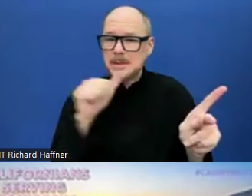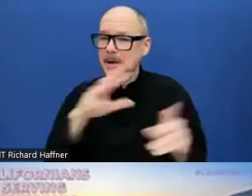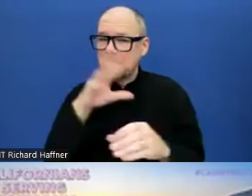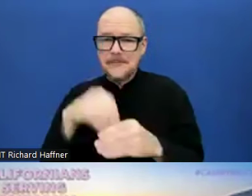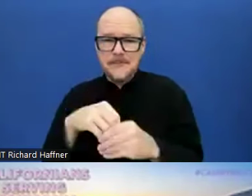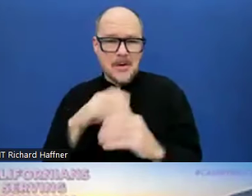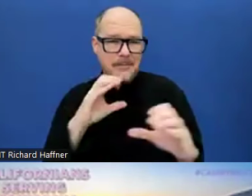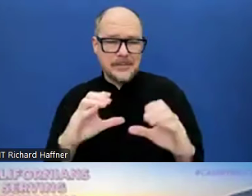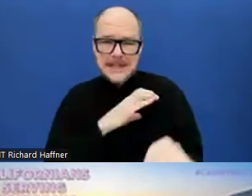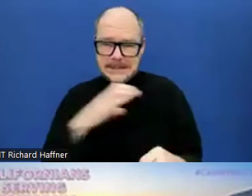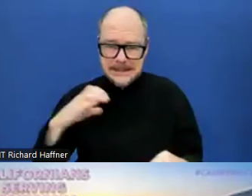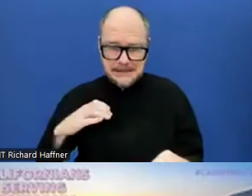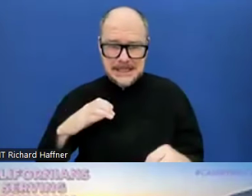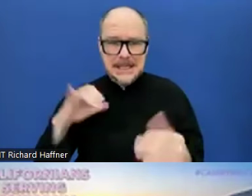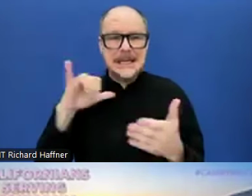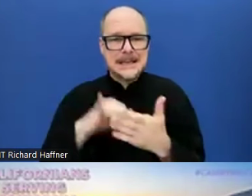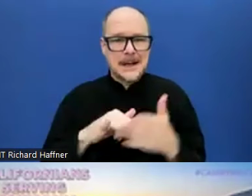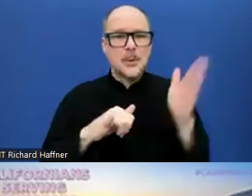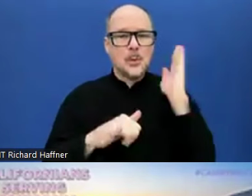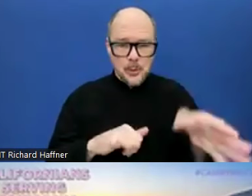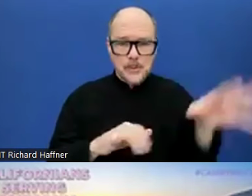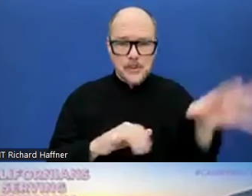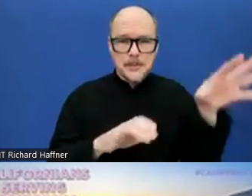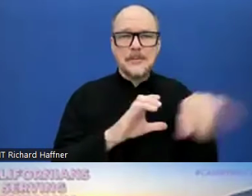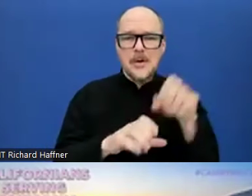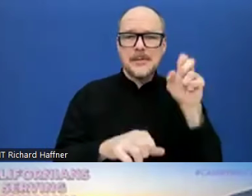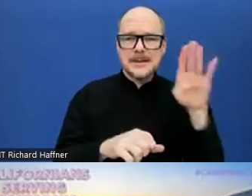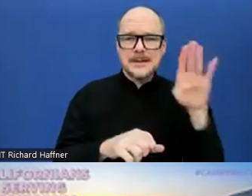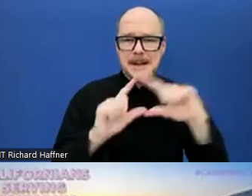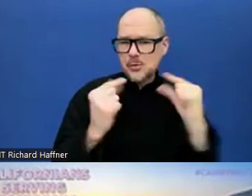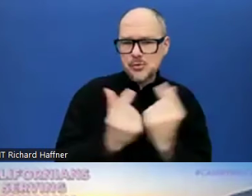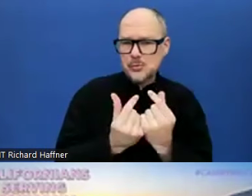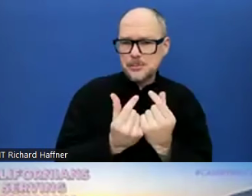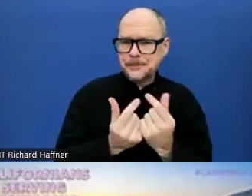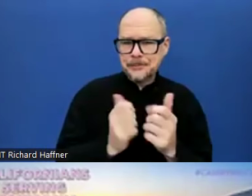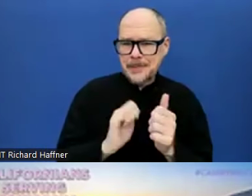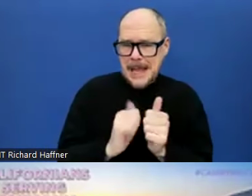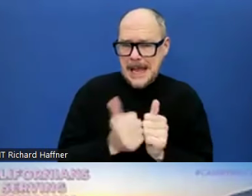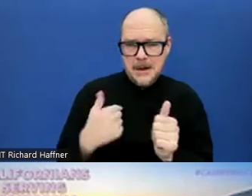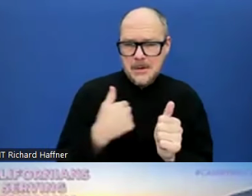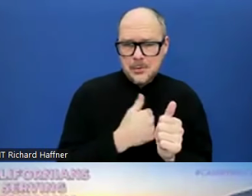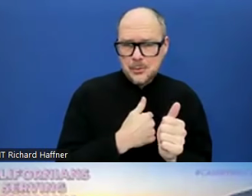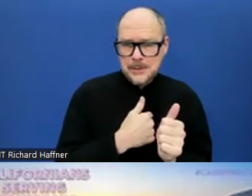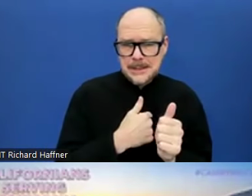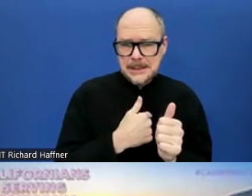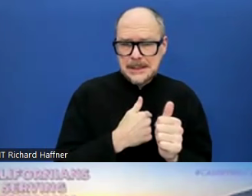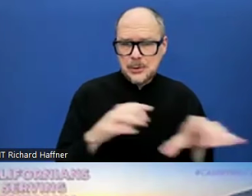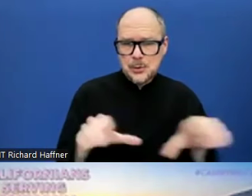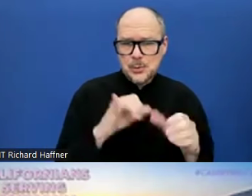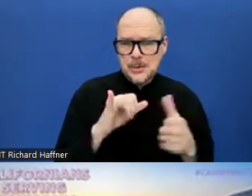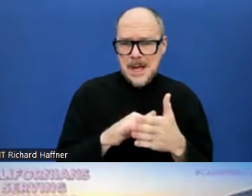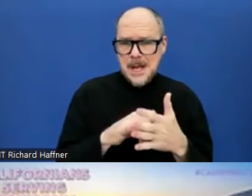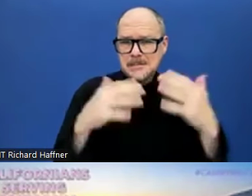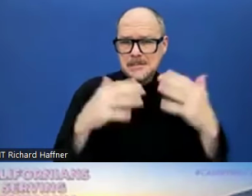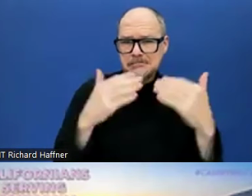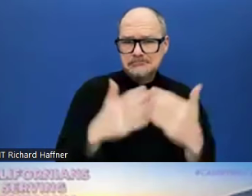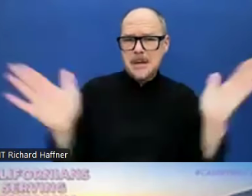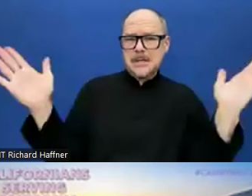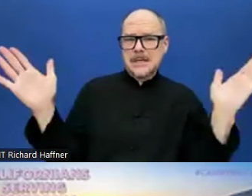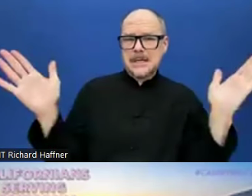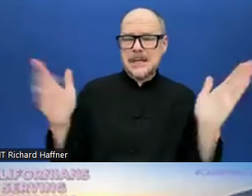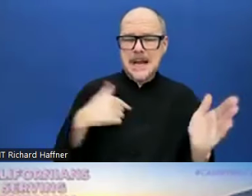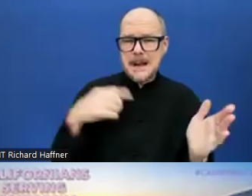that would be a part of this subgroup? How do we go about doing that publicly, which I'm